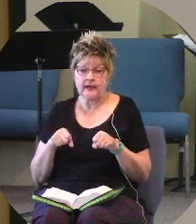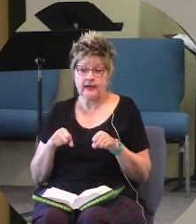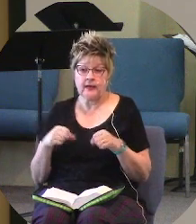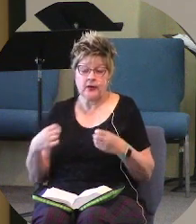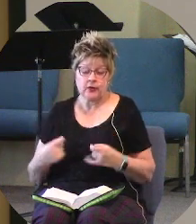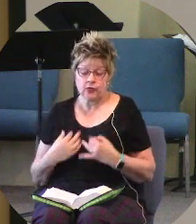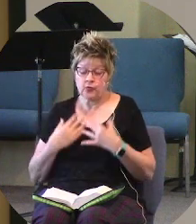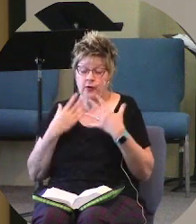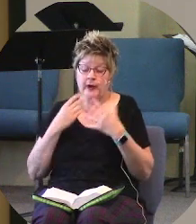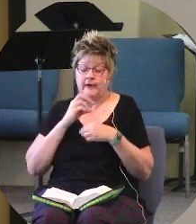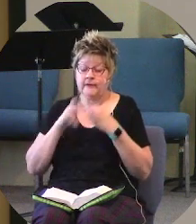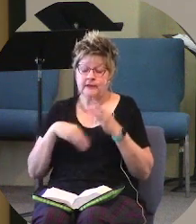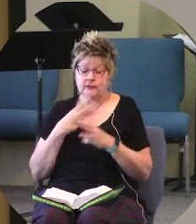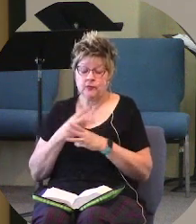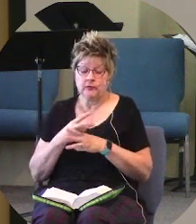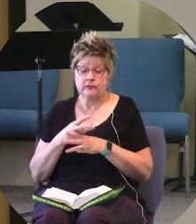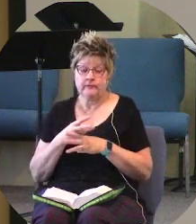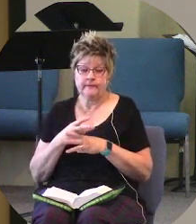thrive in this world